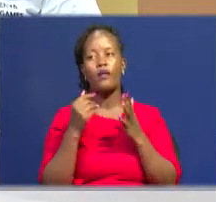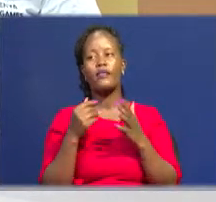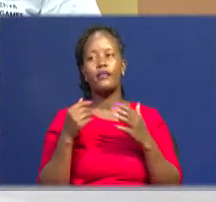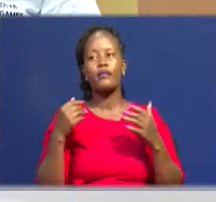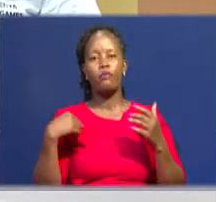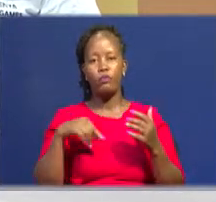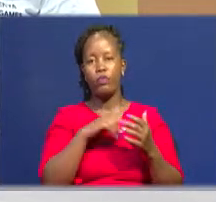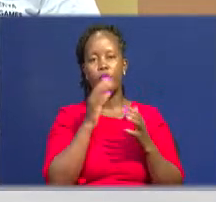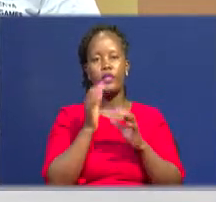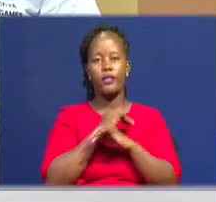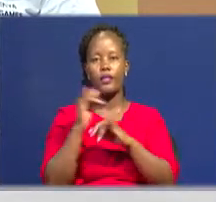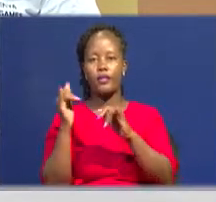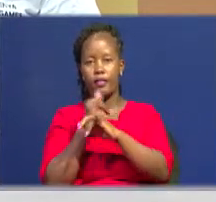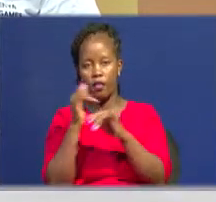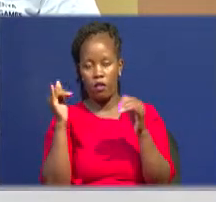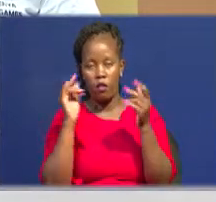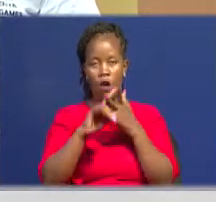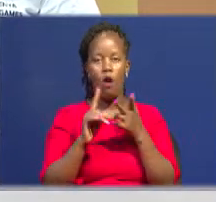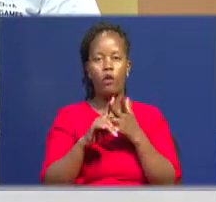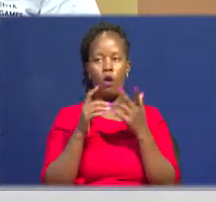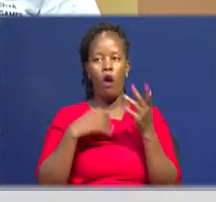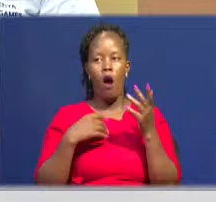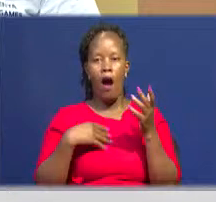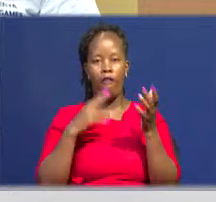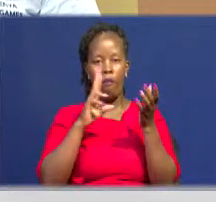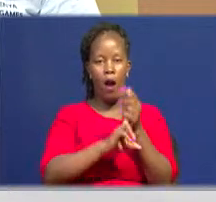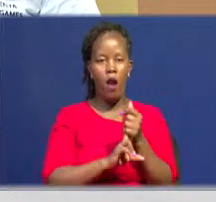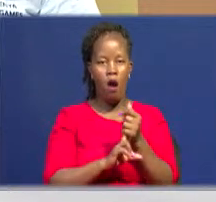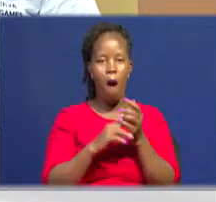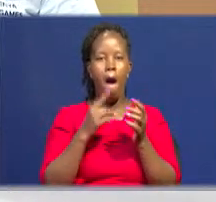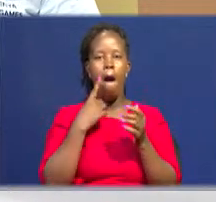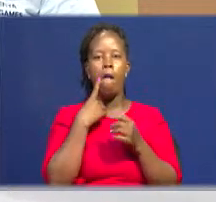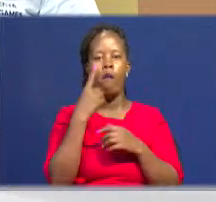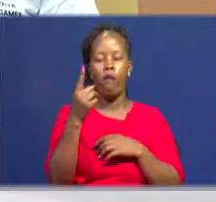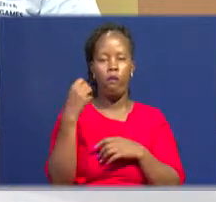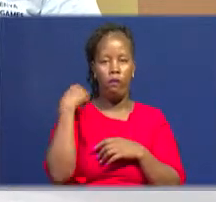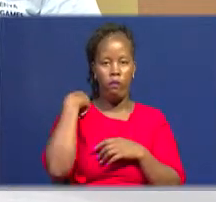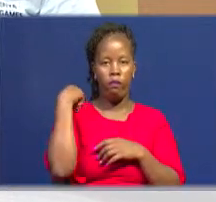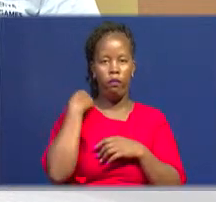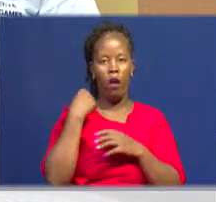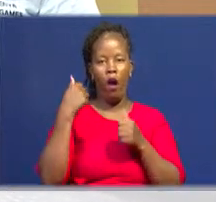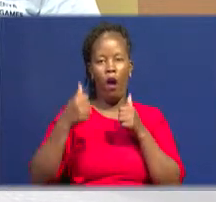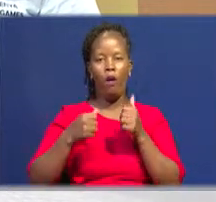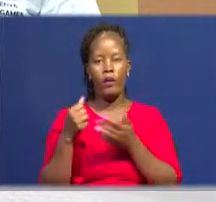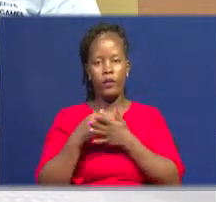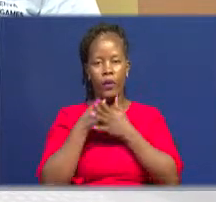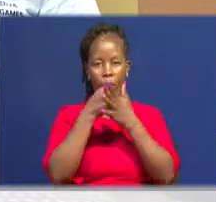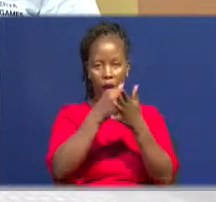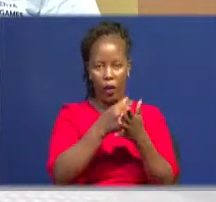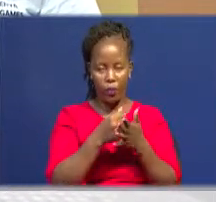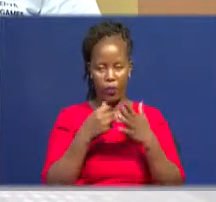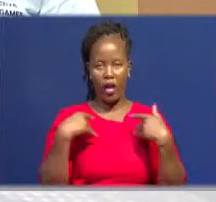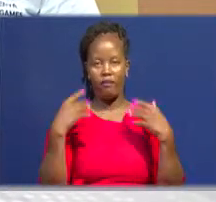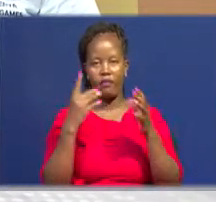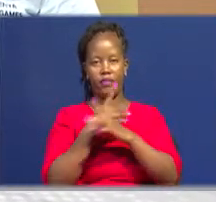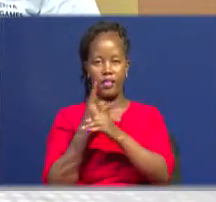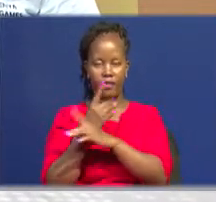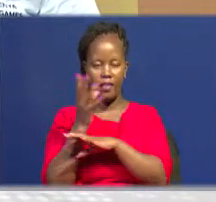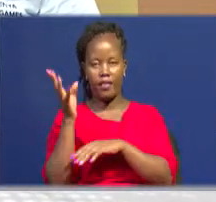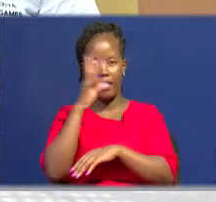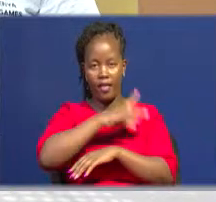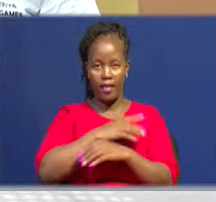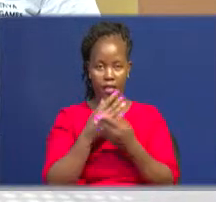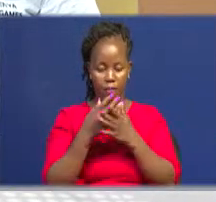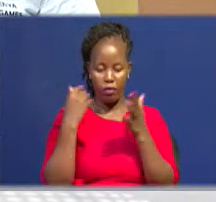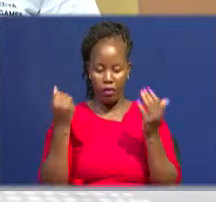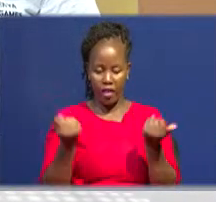are going to clear them. And we've also partnered with almost 100 volunteers that are going to help us just clear the beach days before the event and even